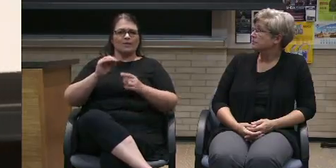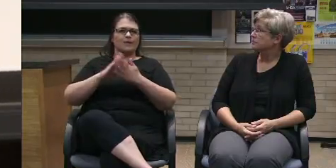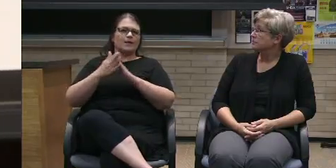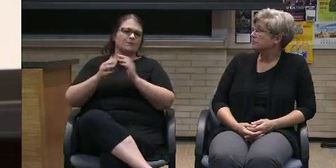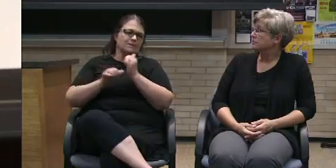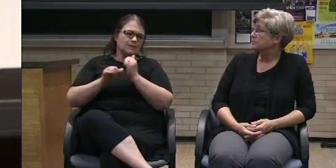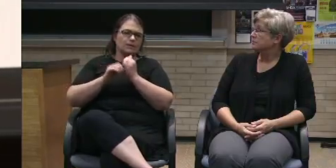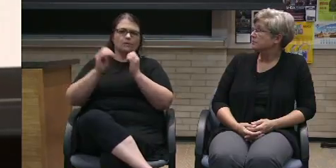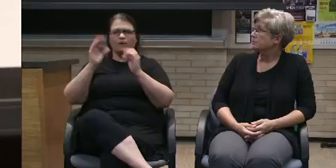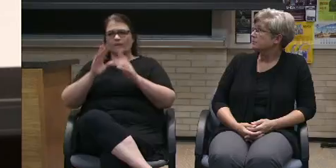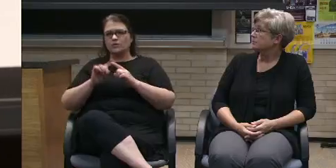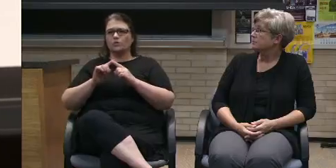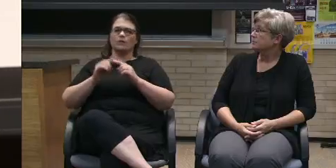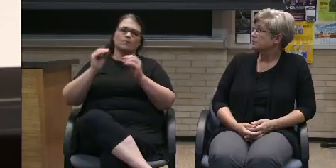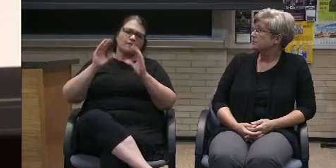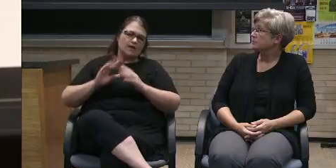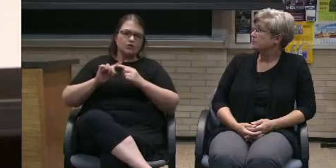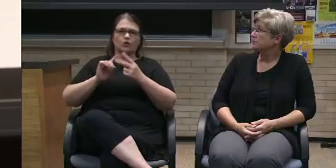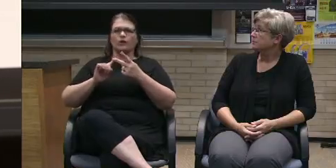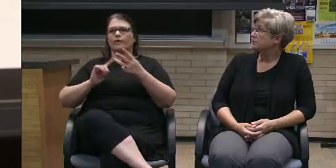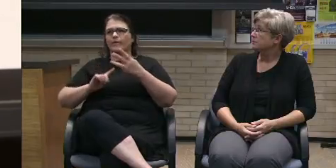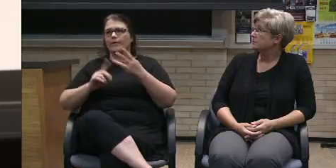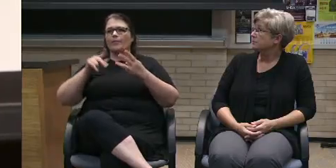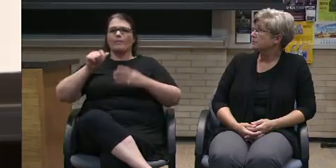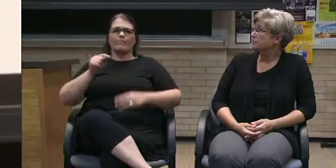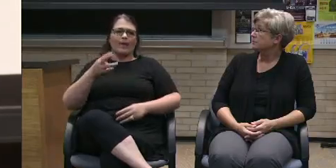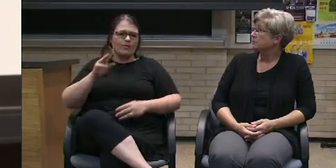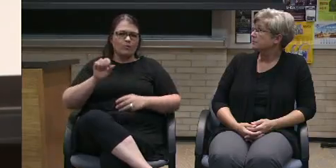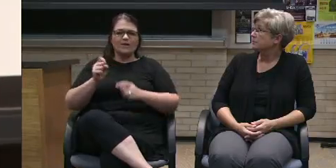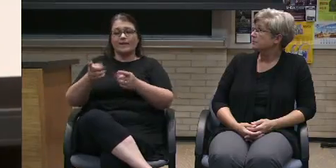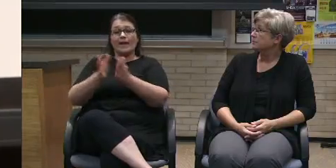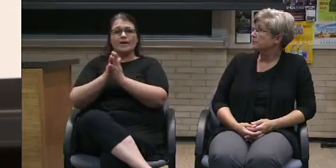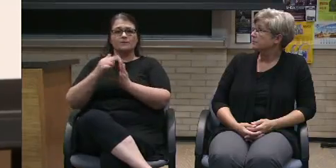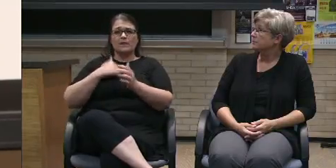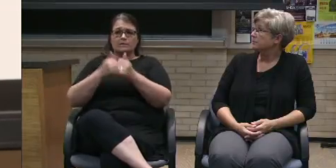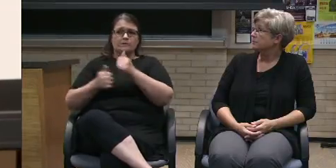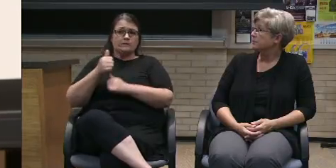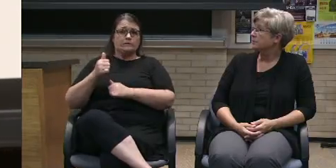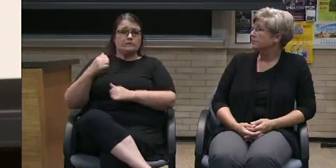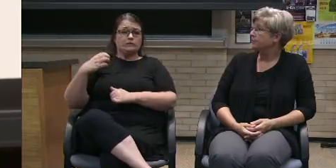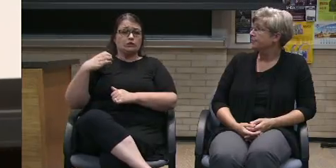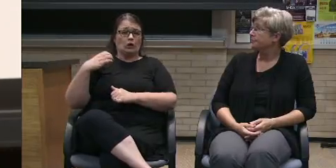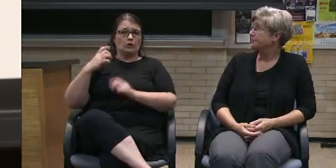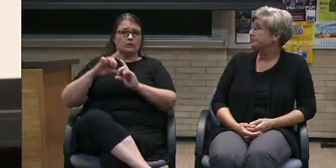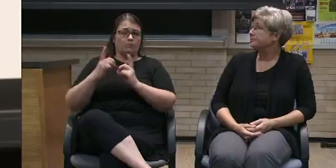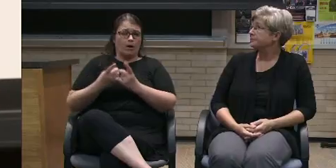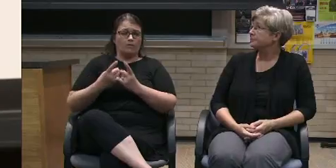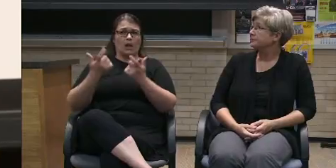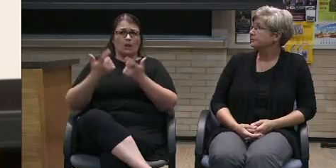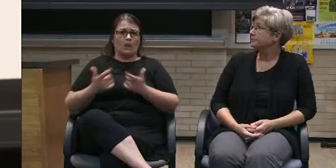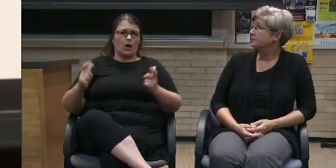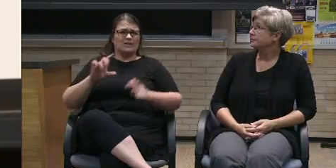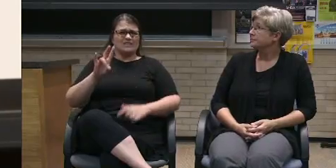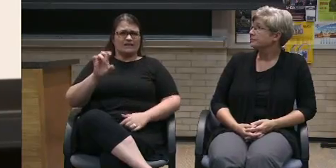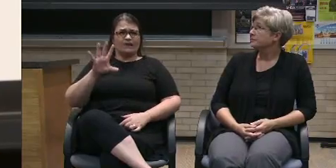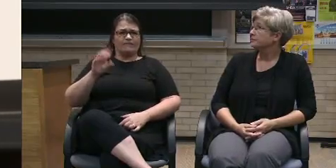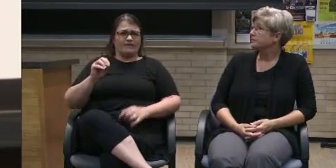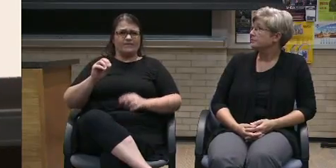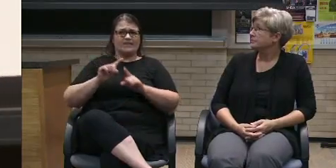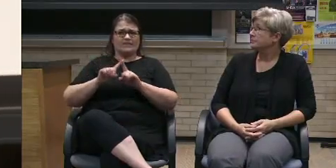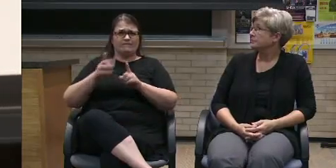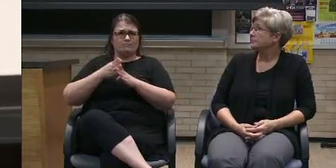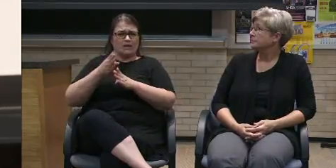professor pathways. I was asked to be department chair of a very large department, grew to 750 majors. And then I was